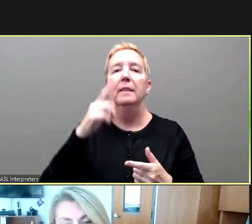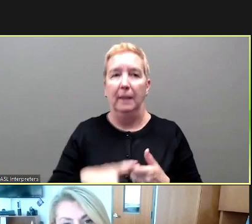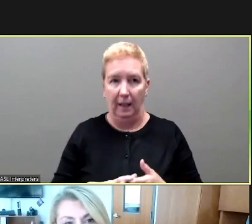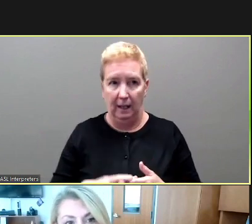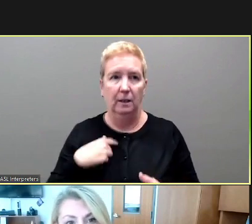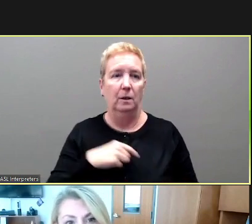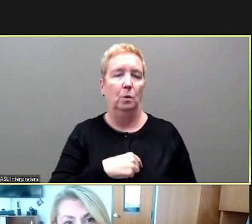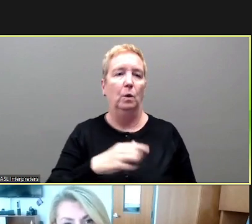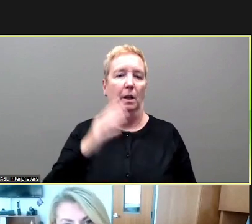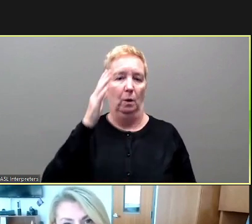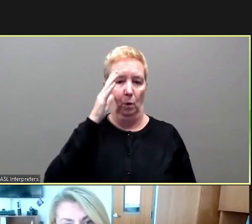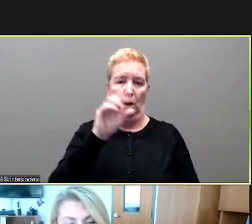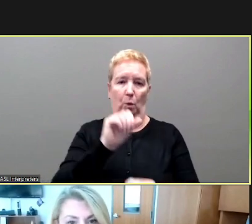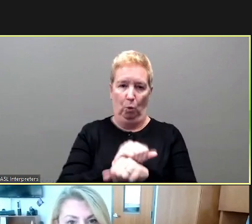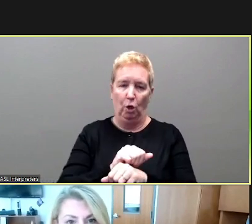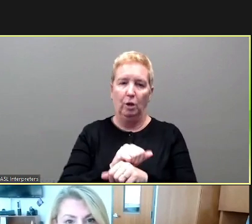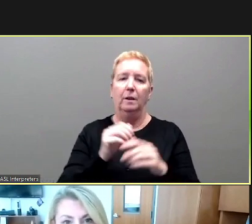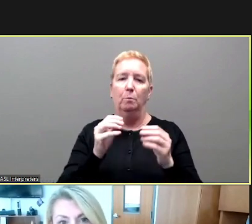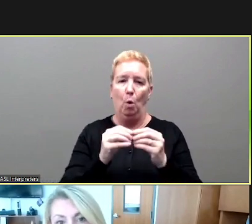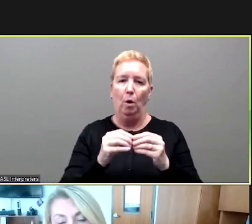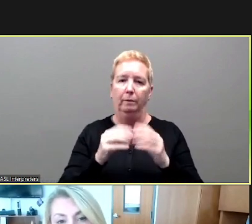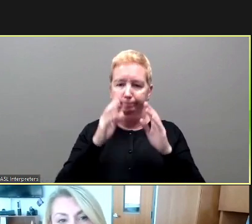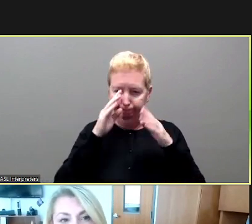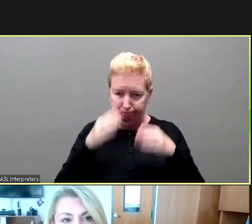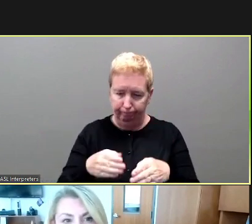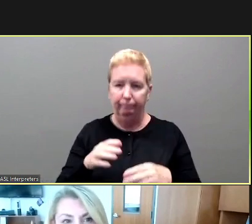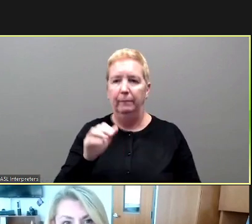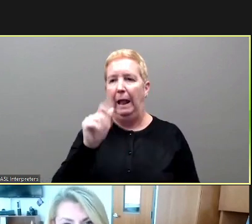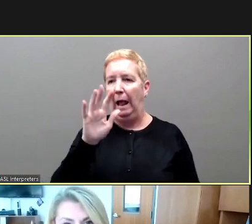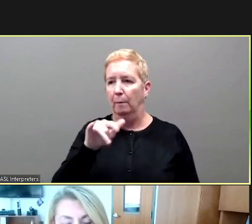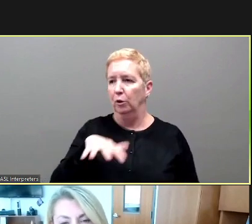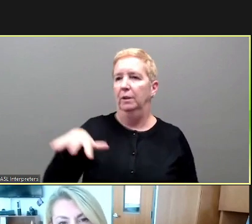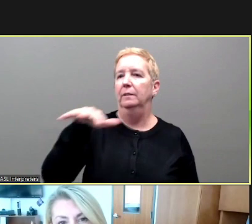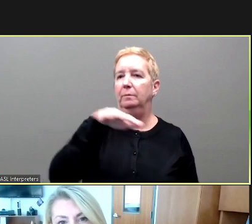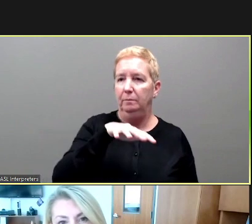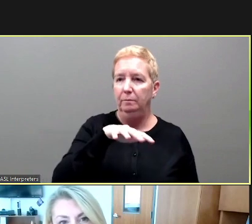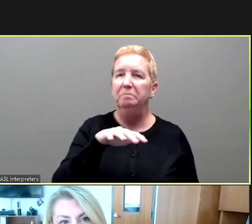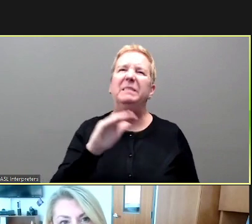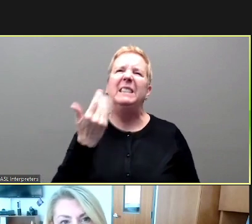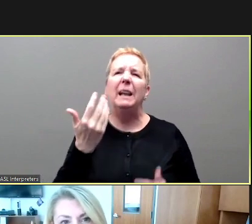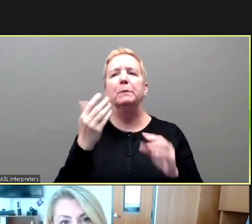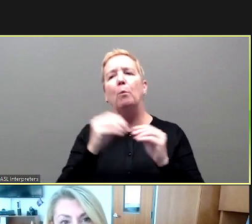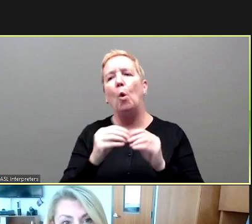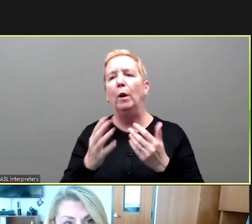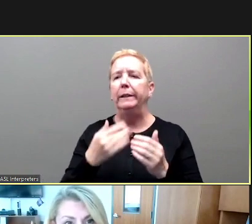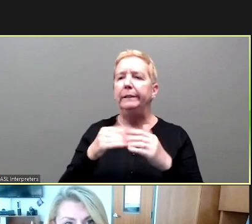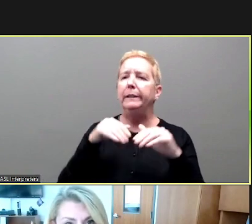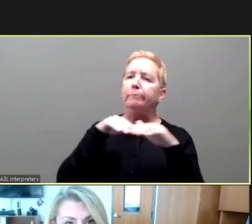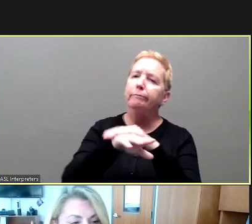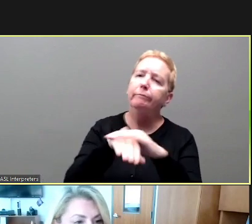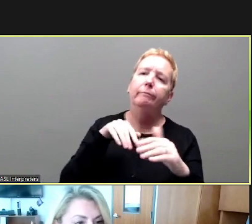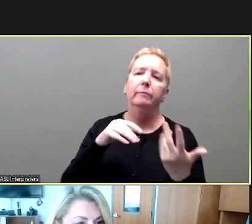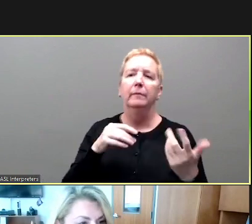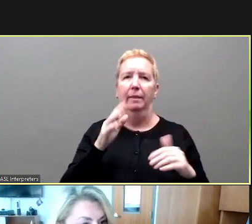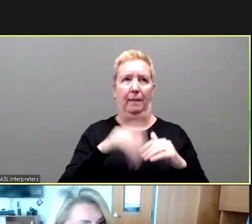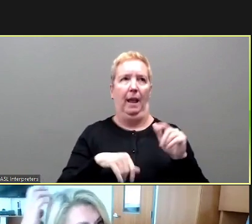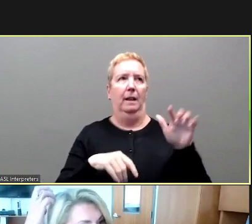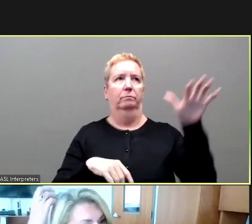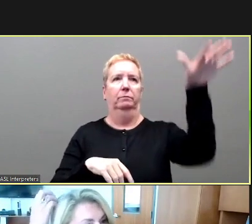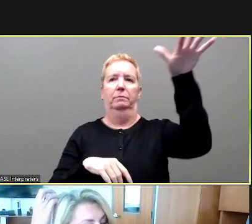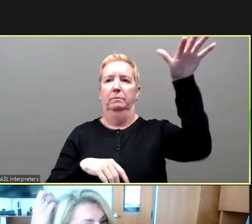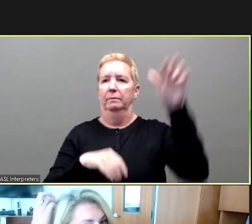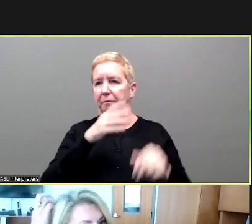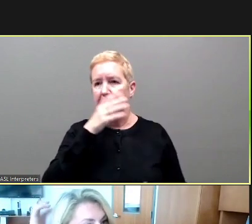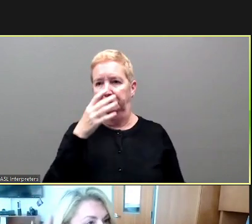we will work in more of the metro area where there seems to be more access than in our rural and remote areas. Next slide,